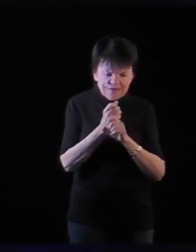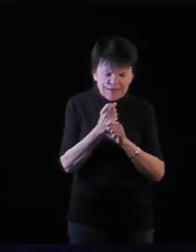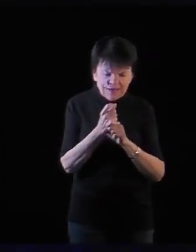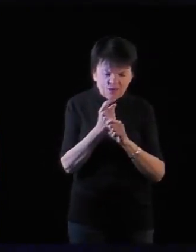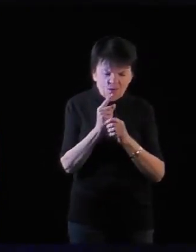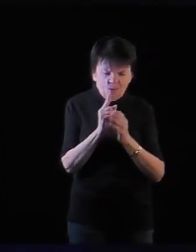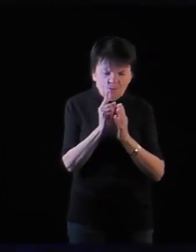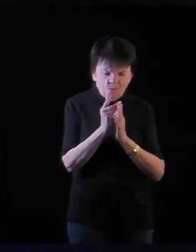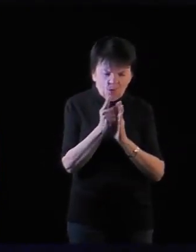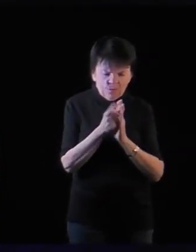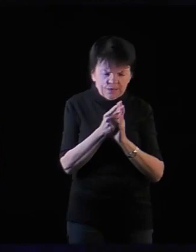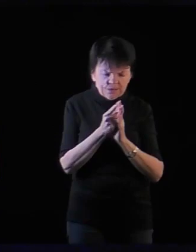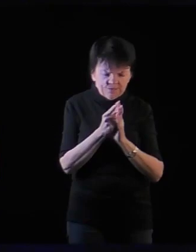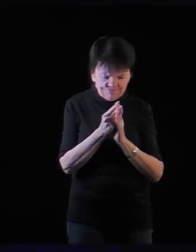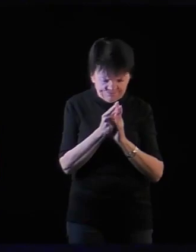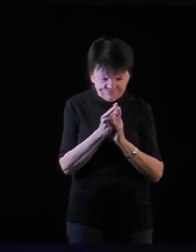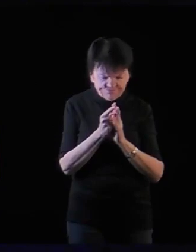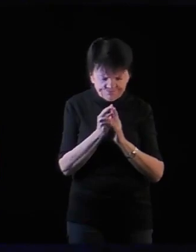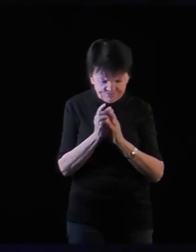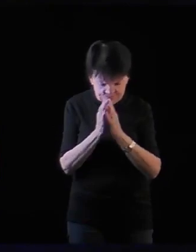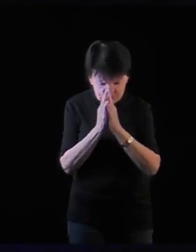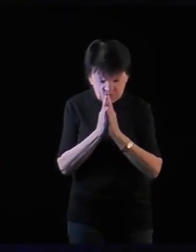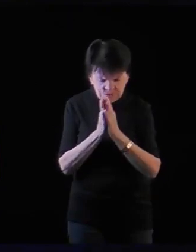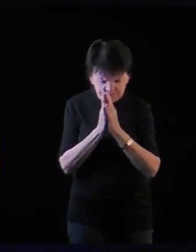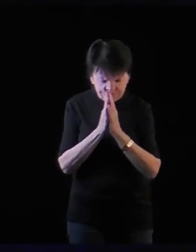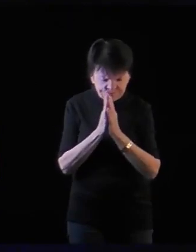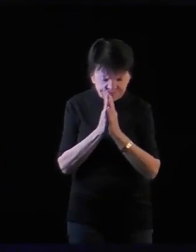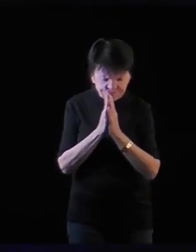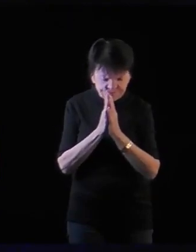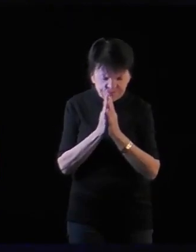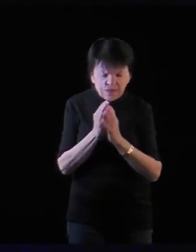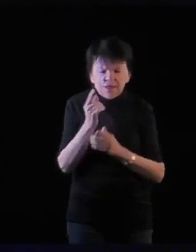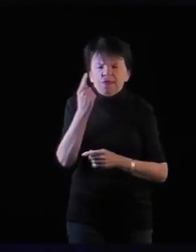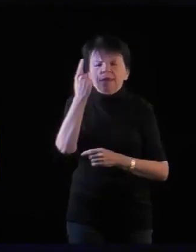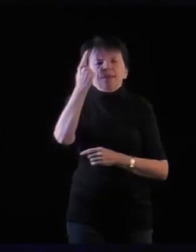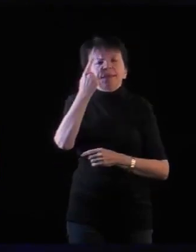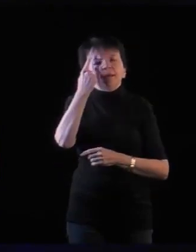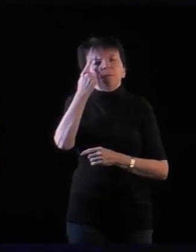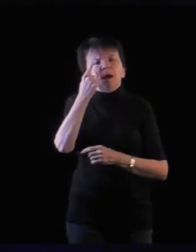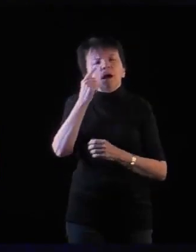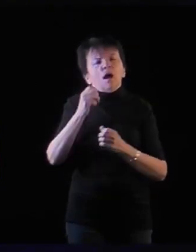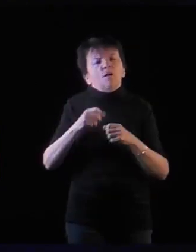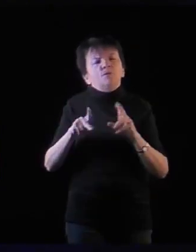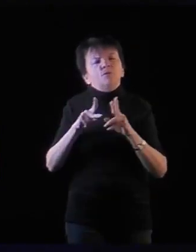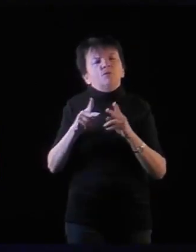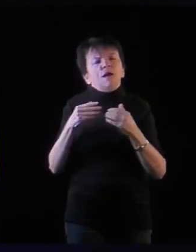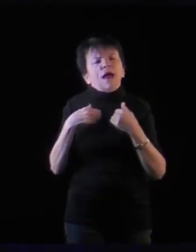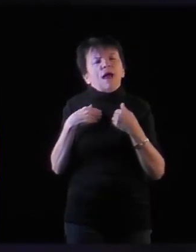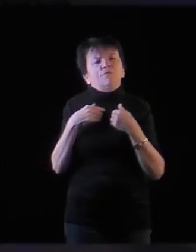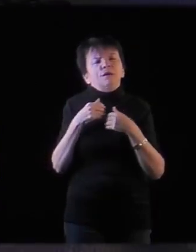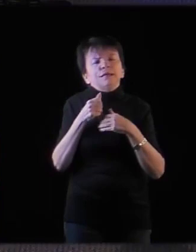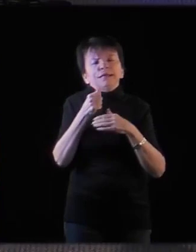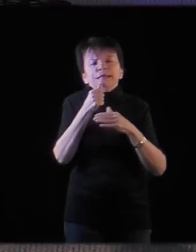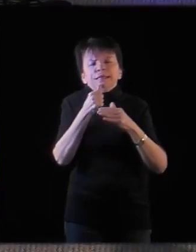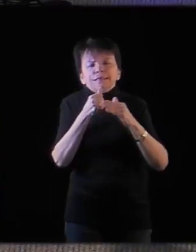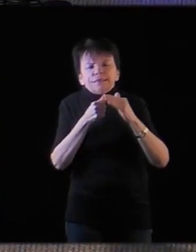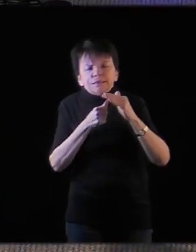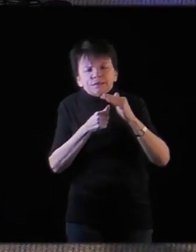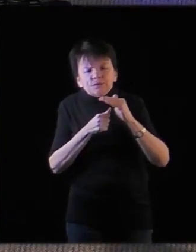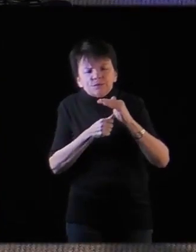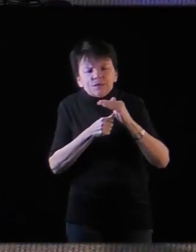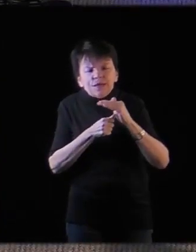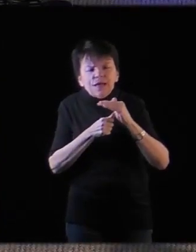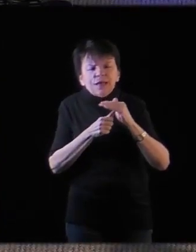we bow in prayer and as we think about the opportunity to just seal this message and this series within our hearts. Thank you, Lord,